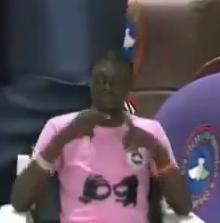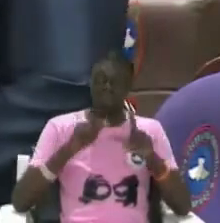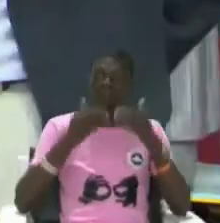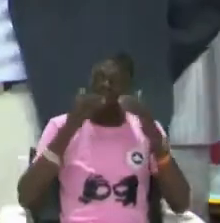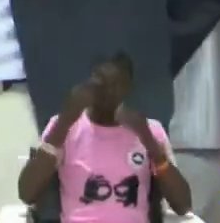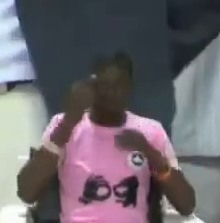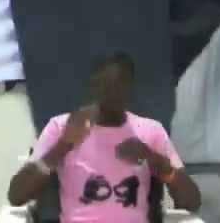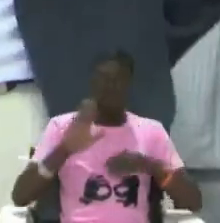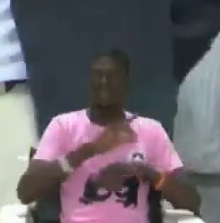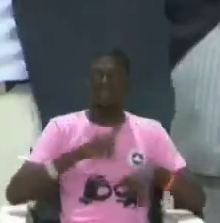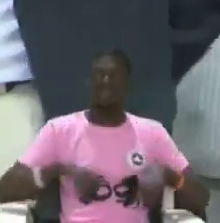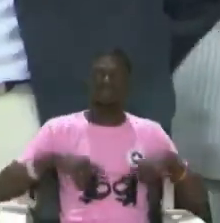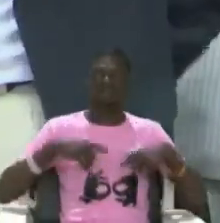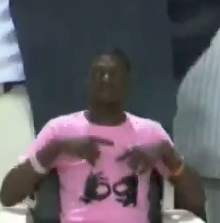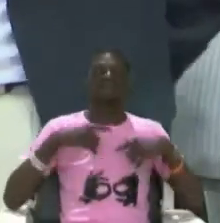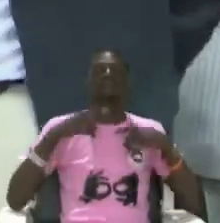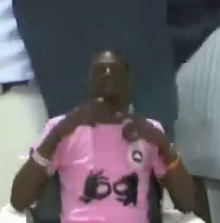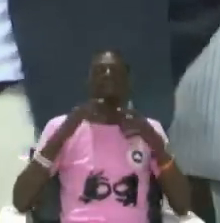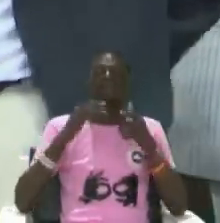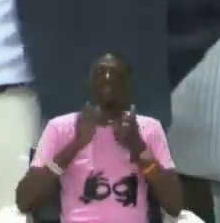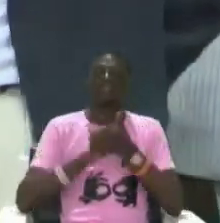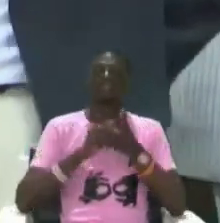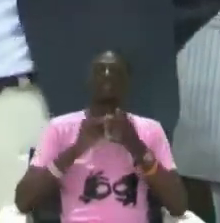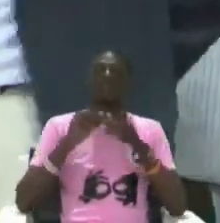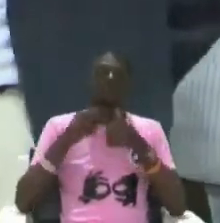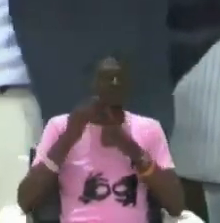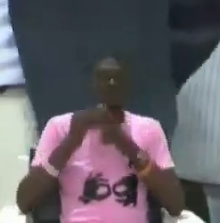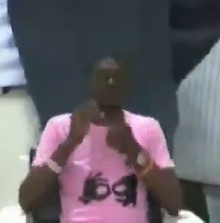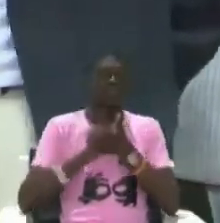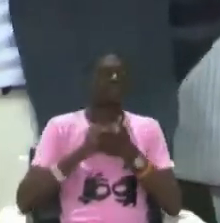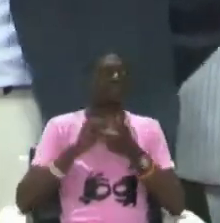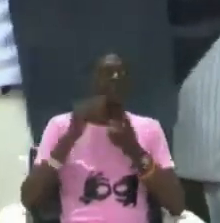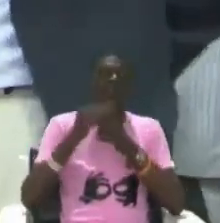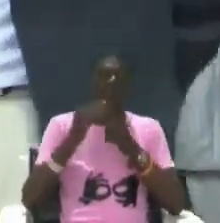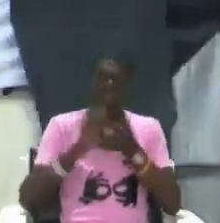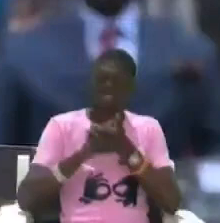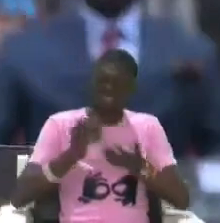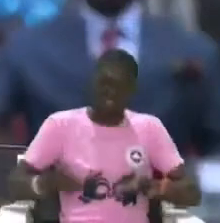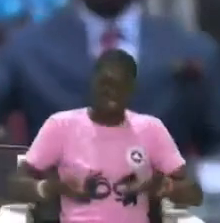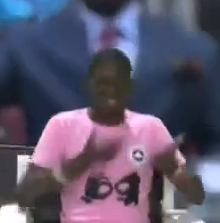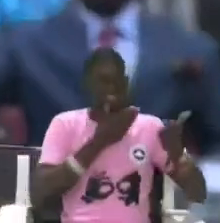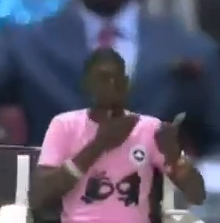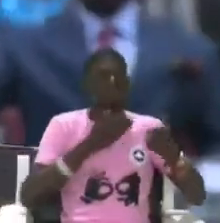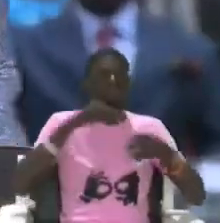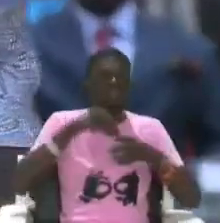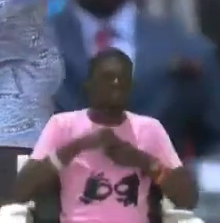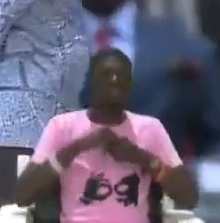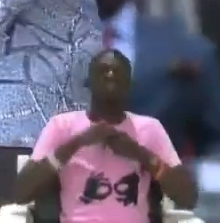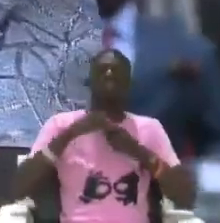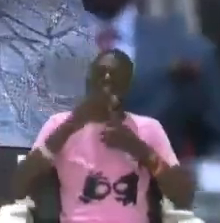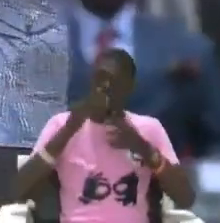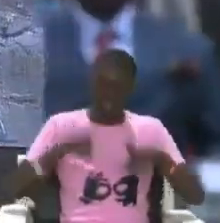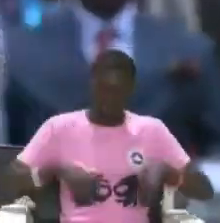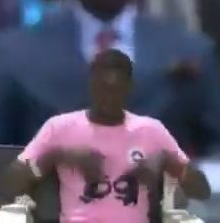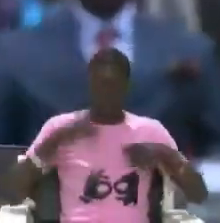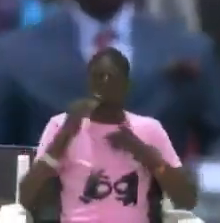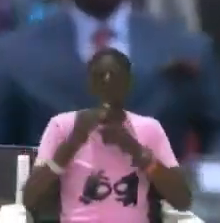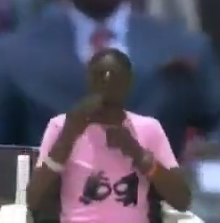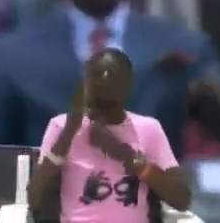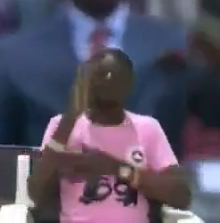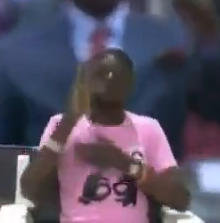their lives, for the way the Lord has been strengthening them, for the way the Lord has been carrying them in the hollows of his hands, for the way the Lord has